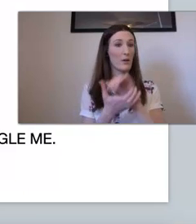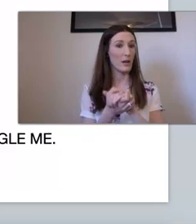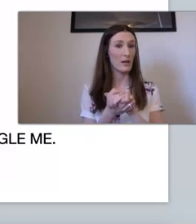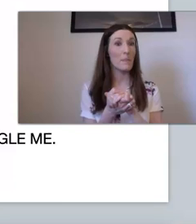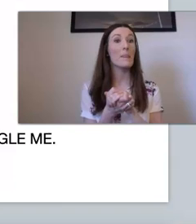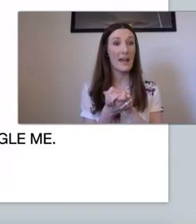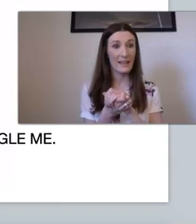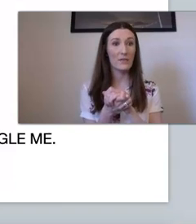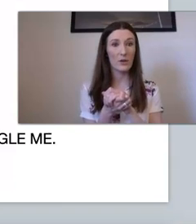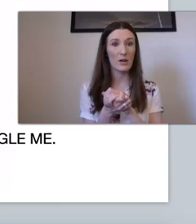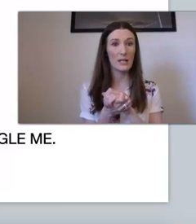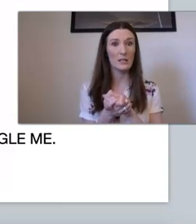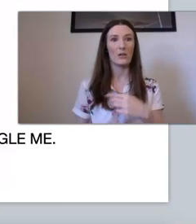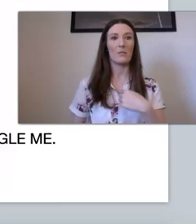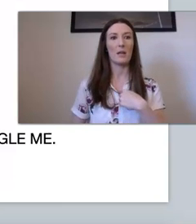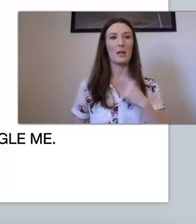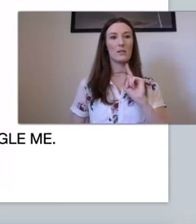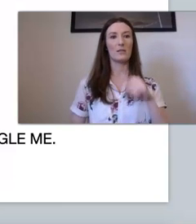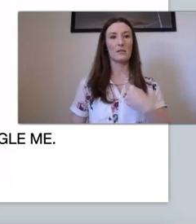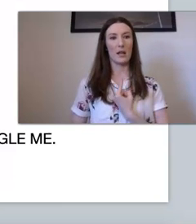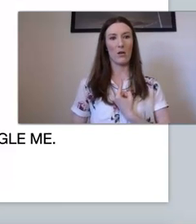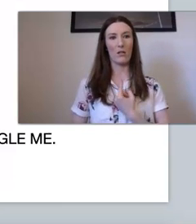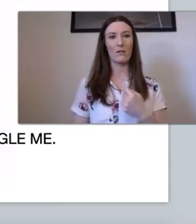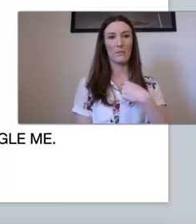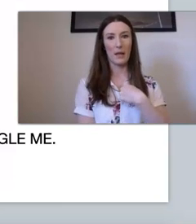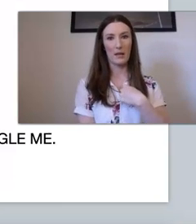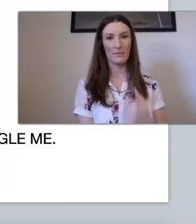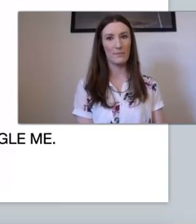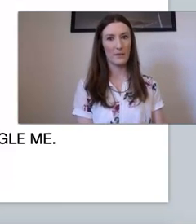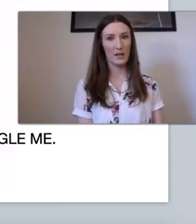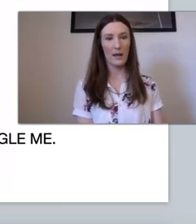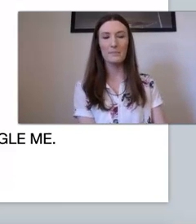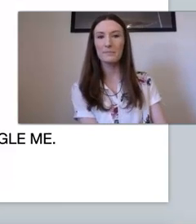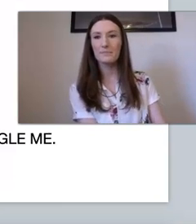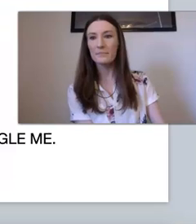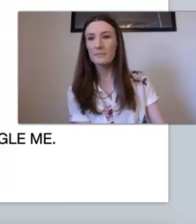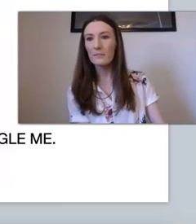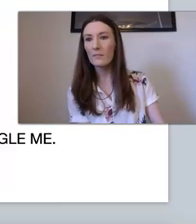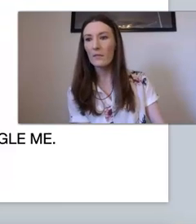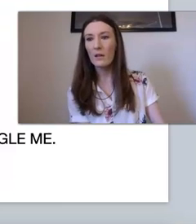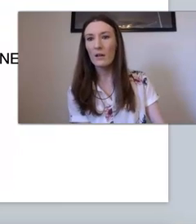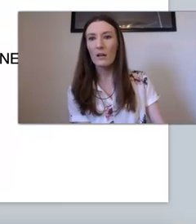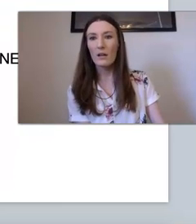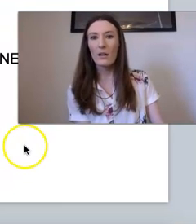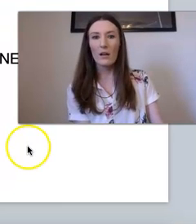not married, and then give the correct answer, me single, me. Okay?